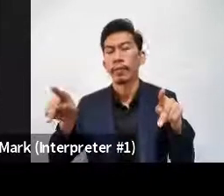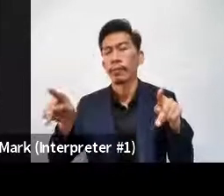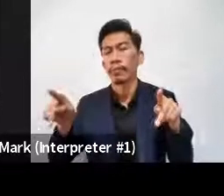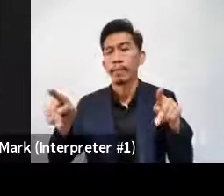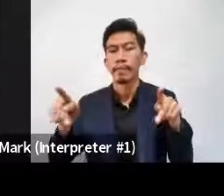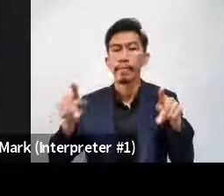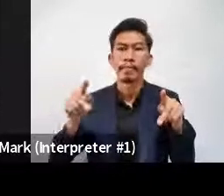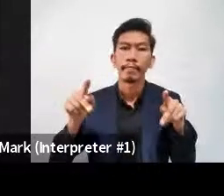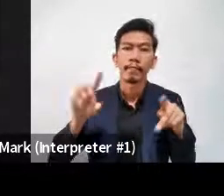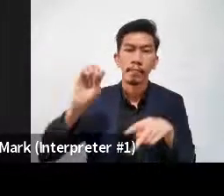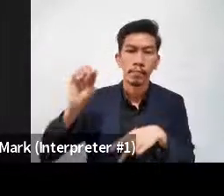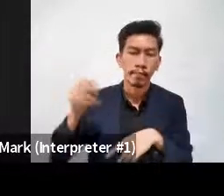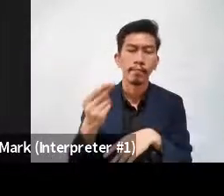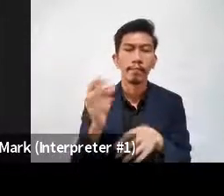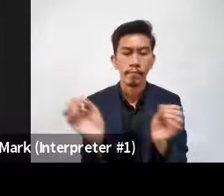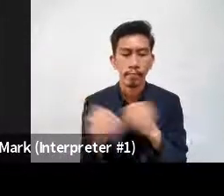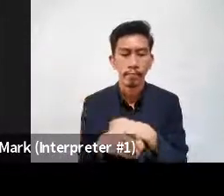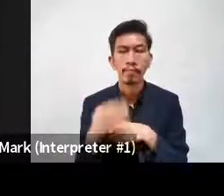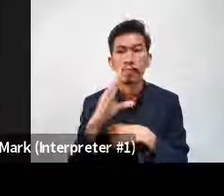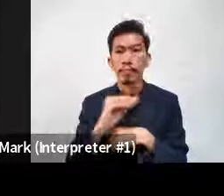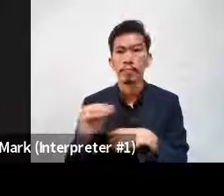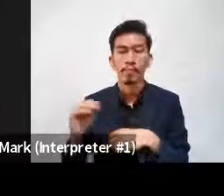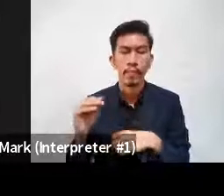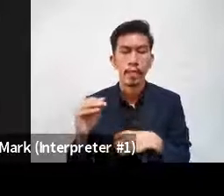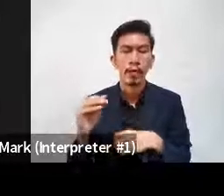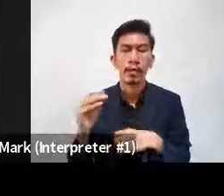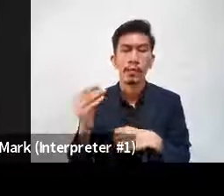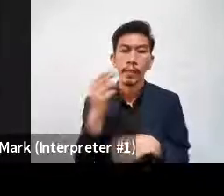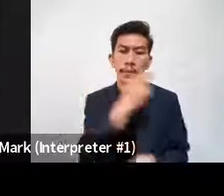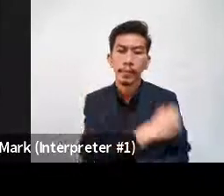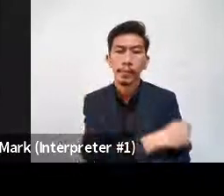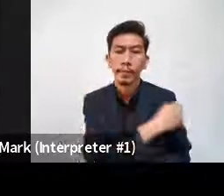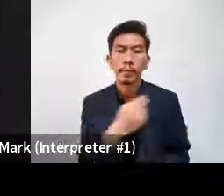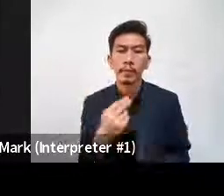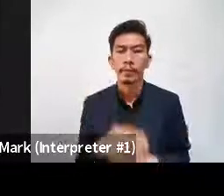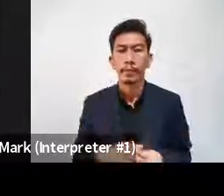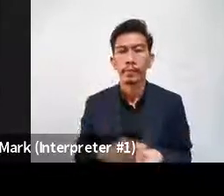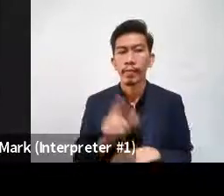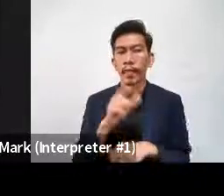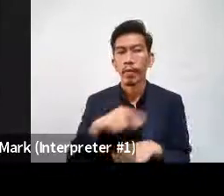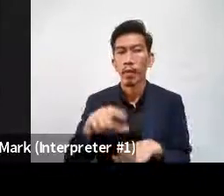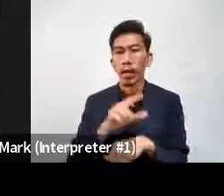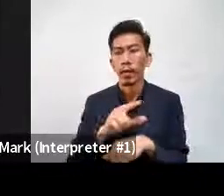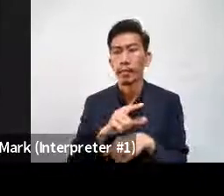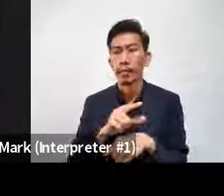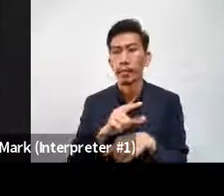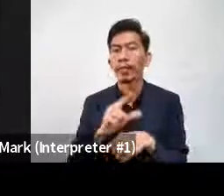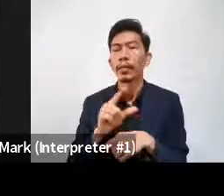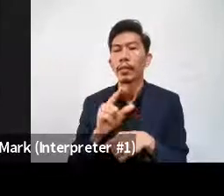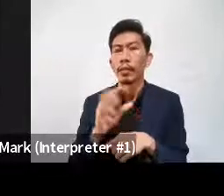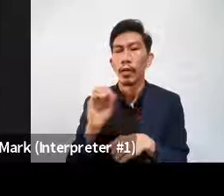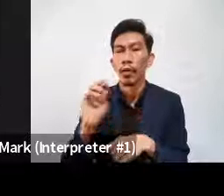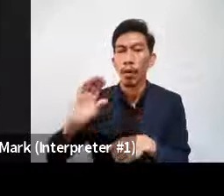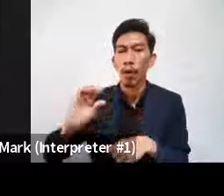public DOH offices, and hospitals. The local oncology societies, medical